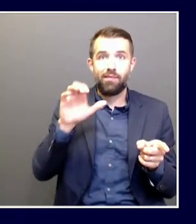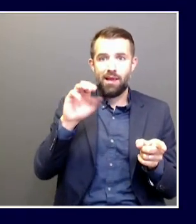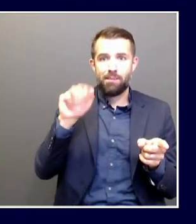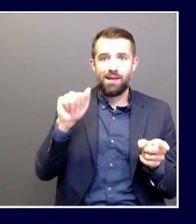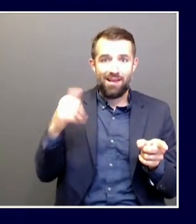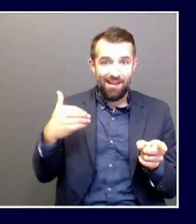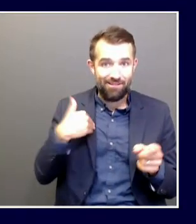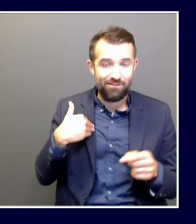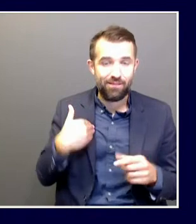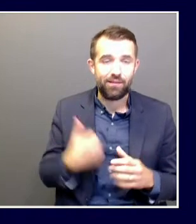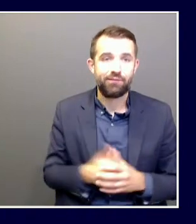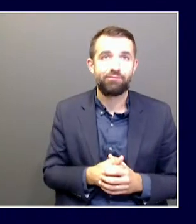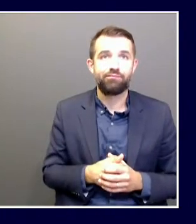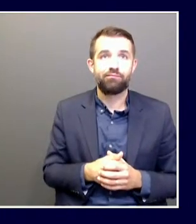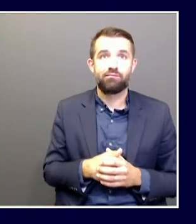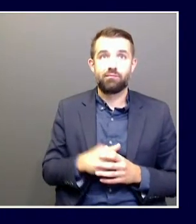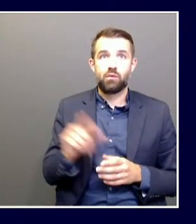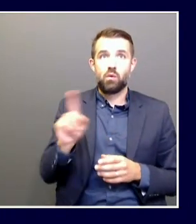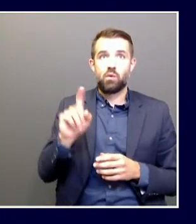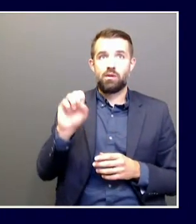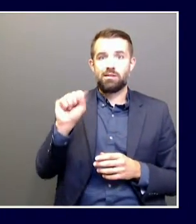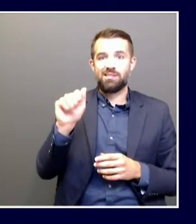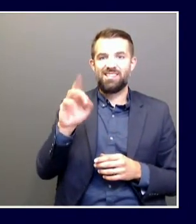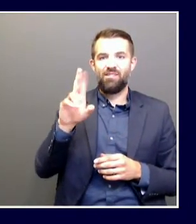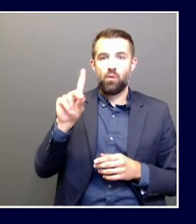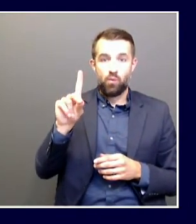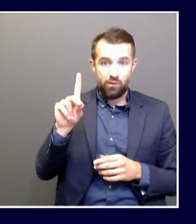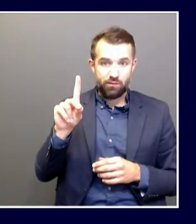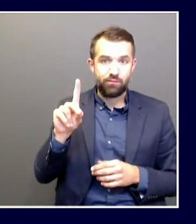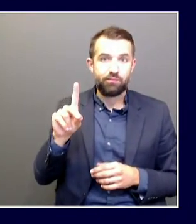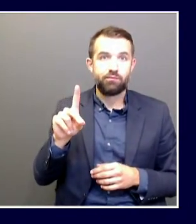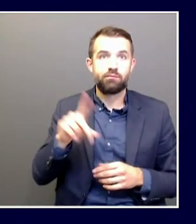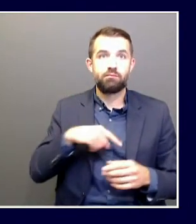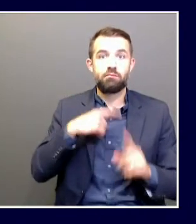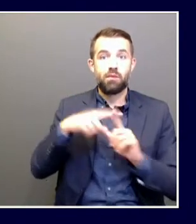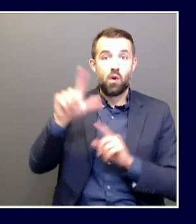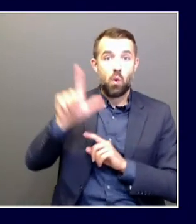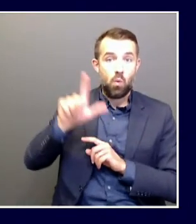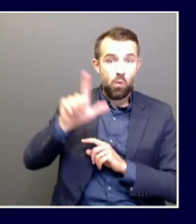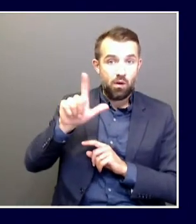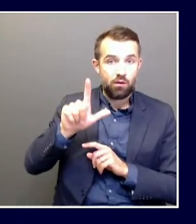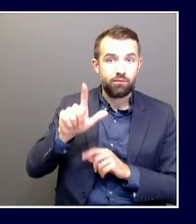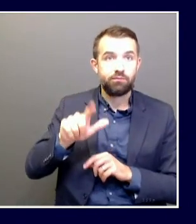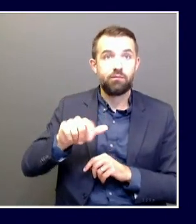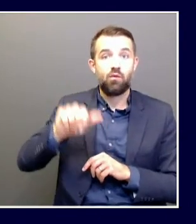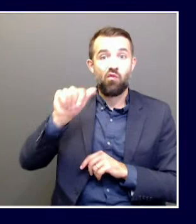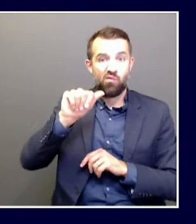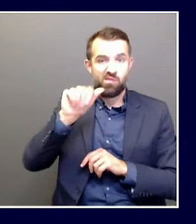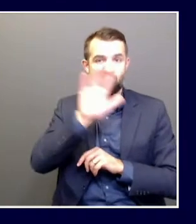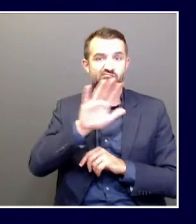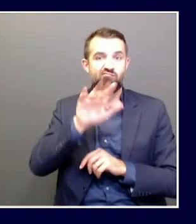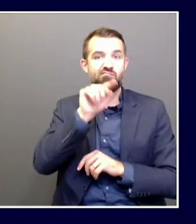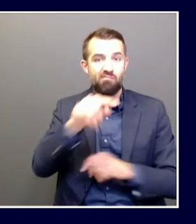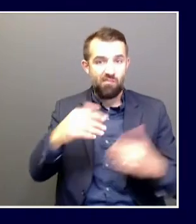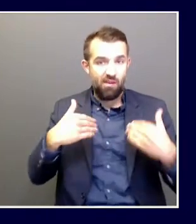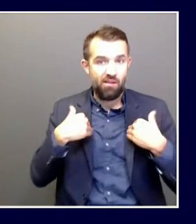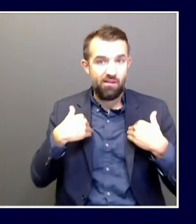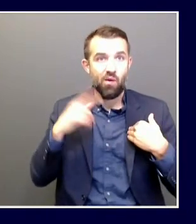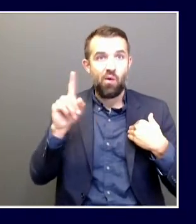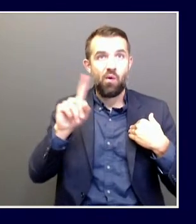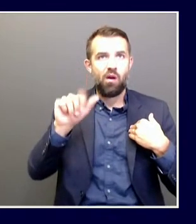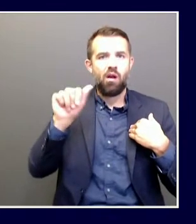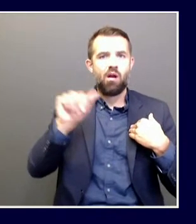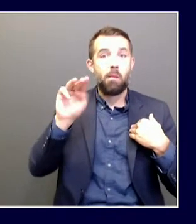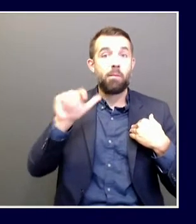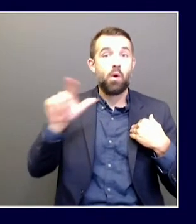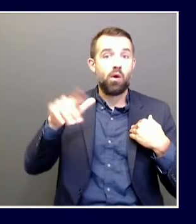Sanford. Our colleagues over in Lewiston and Auburn are operating a site at the Auburn Mall, both of which I was taking a look at the